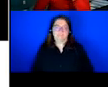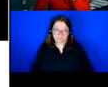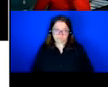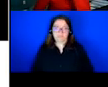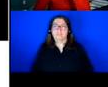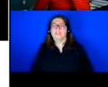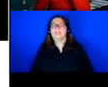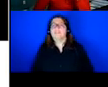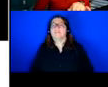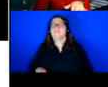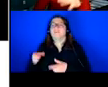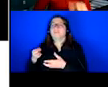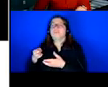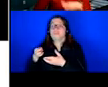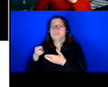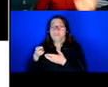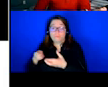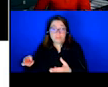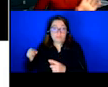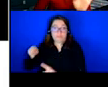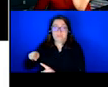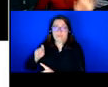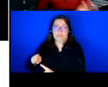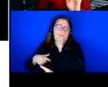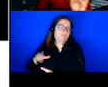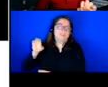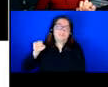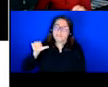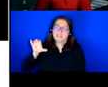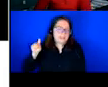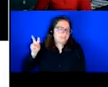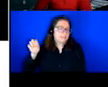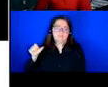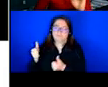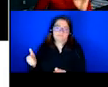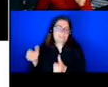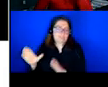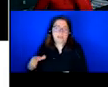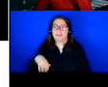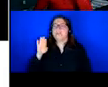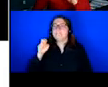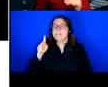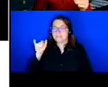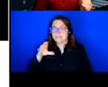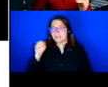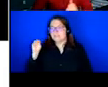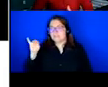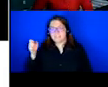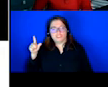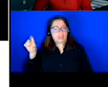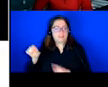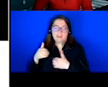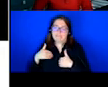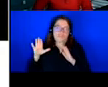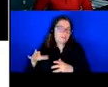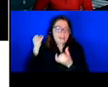resources question is, the collective has a lot. Like Becky and Michelle do a great job posting stuff, sharing ideas, and go back and watch some of